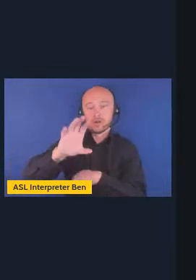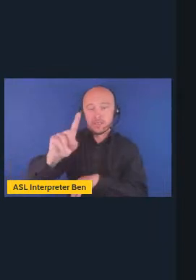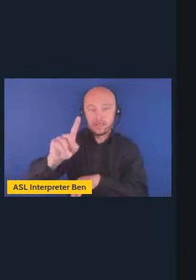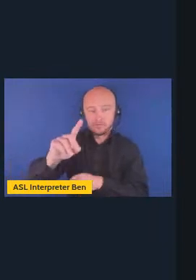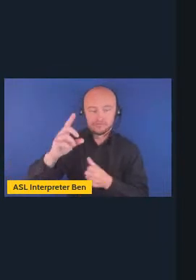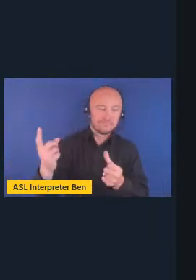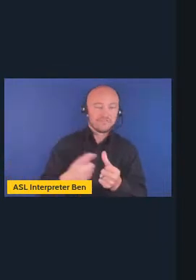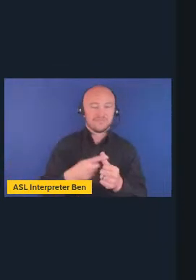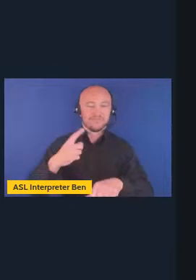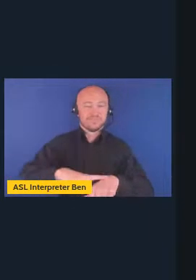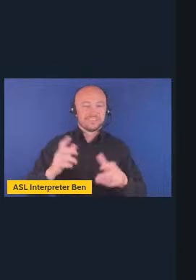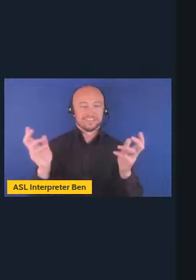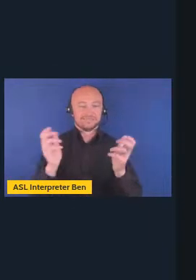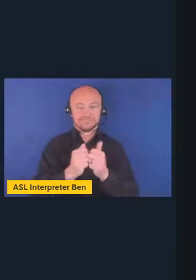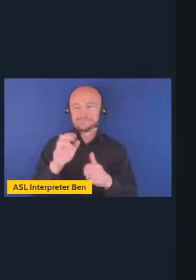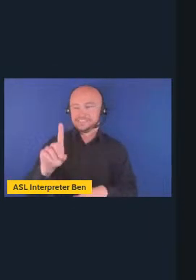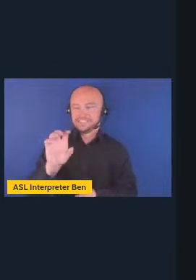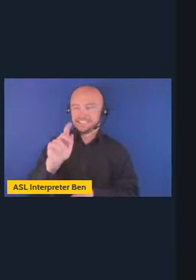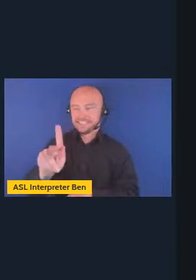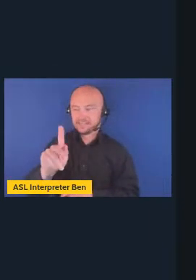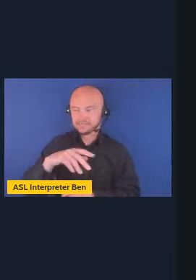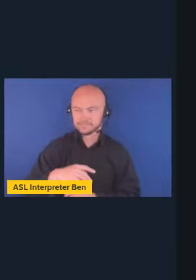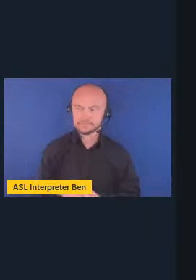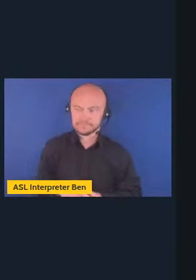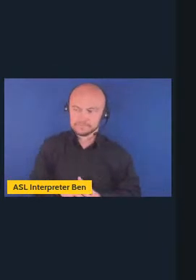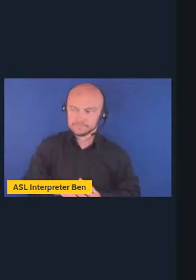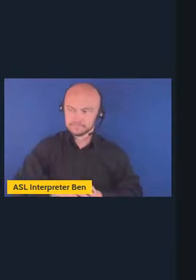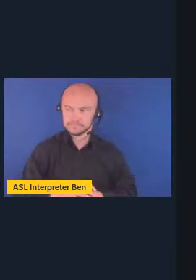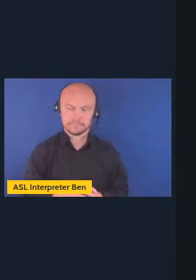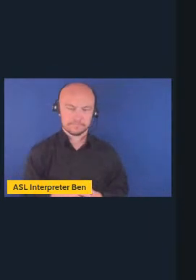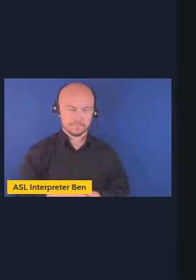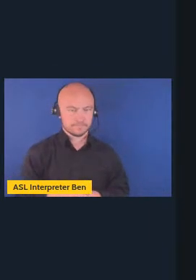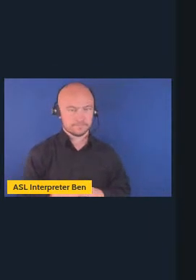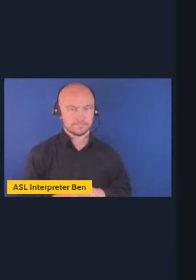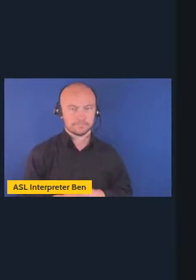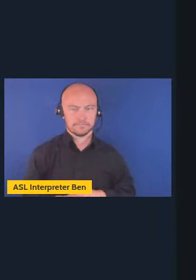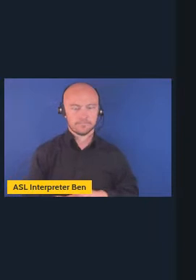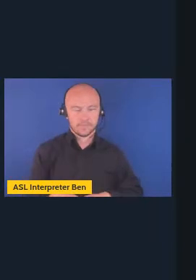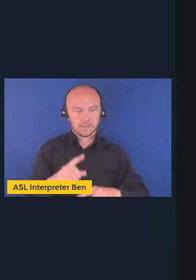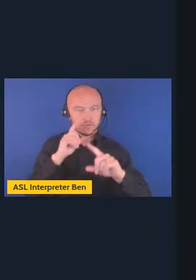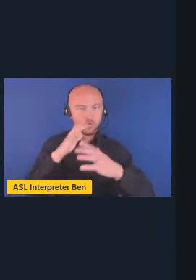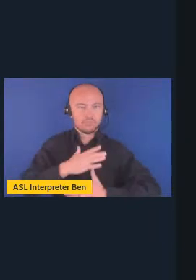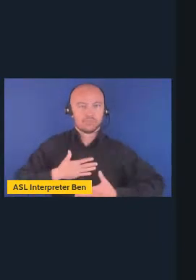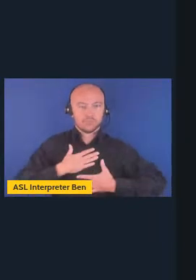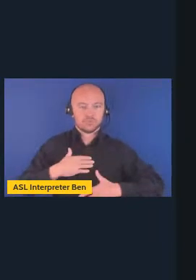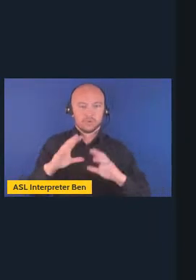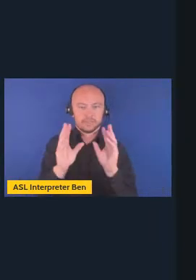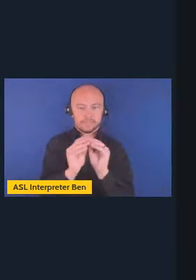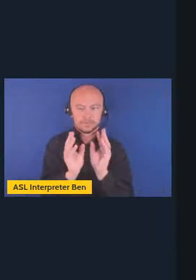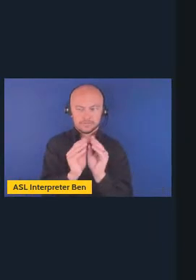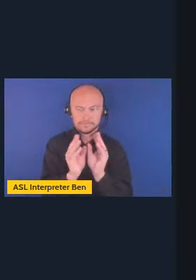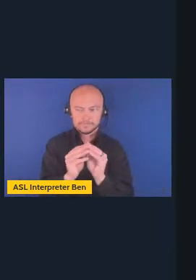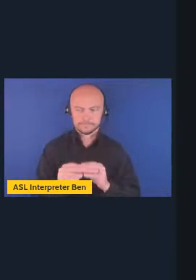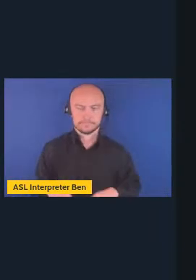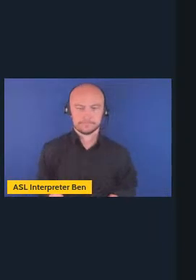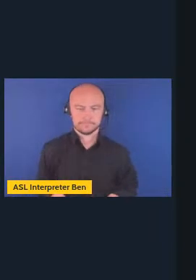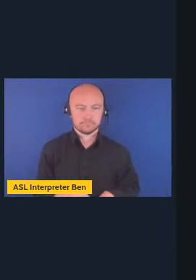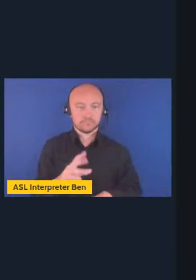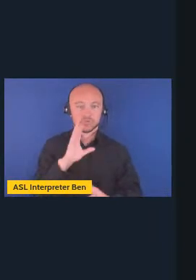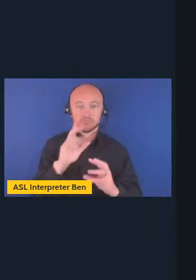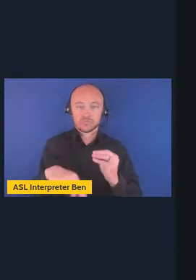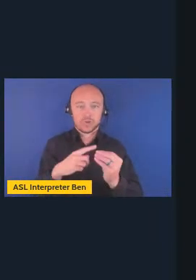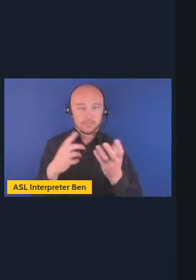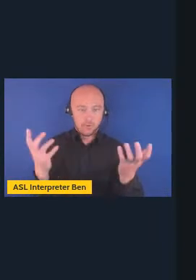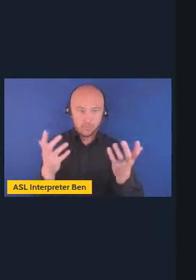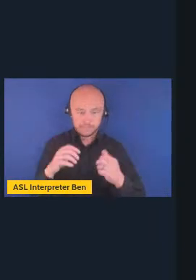talk at CDK Day. So first of all, thank you for hosting me, and I hope you enjoyed this session. What are we going to talk about today?